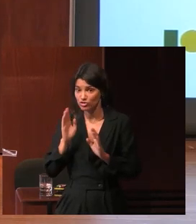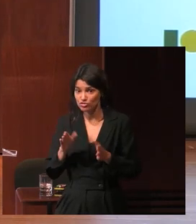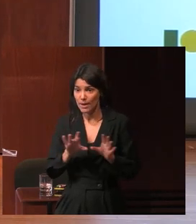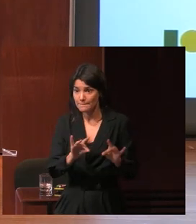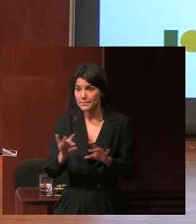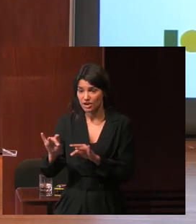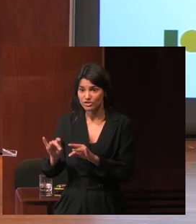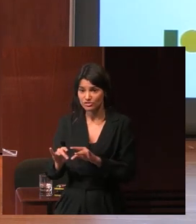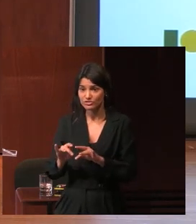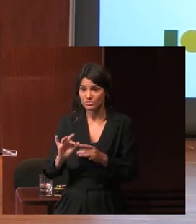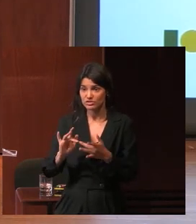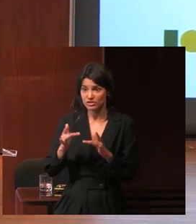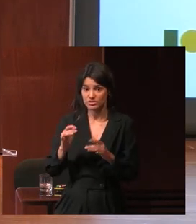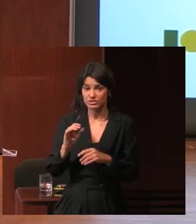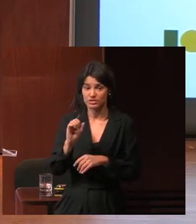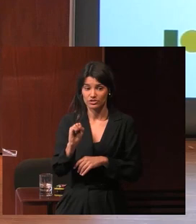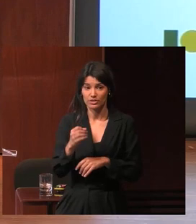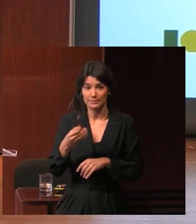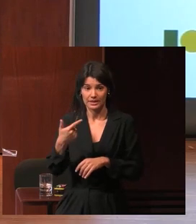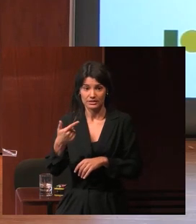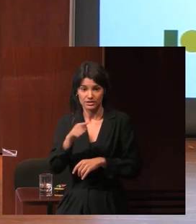had experience with ChatGPT?